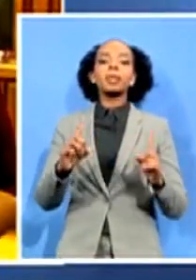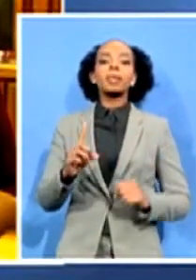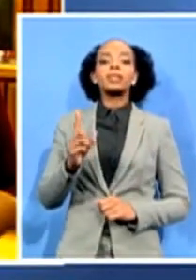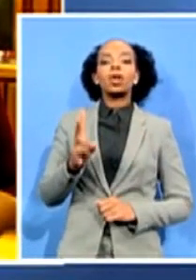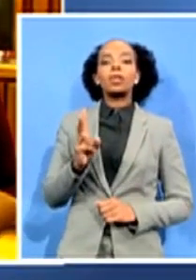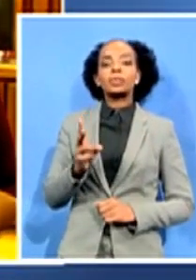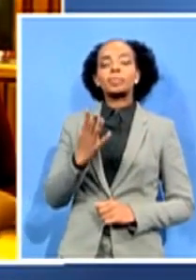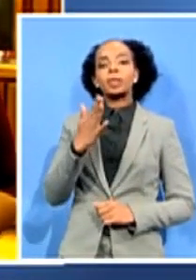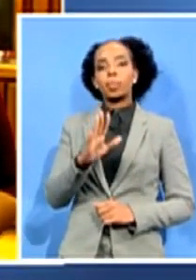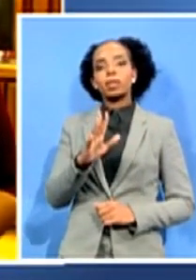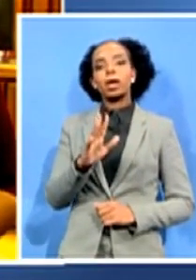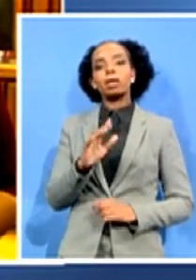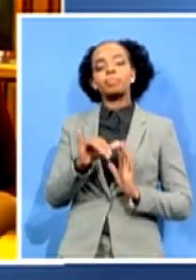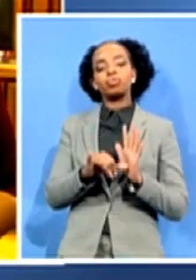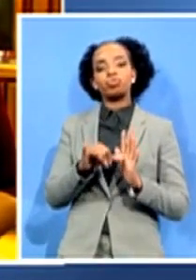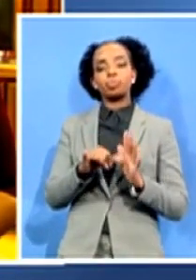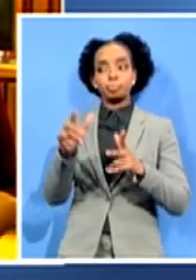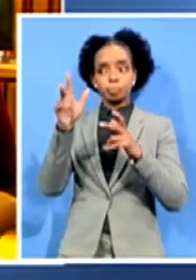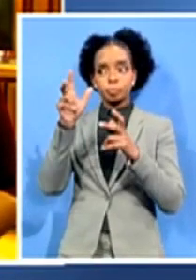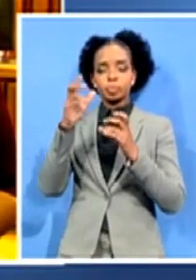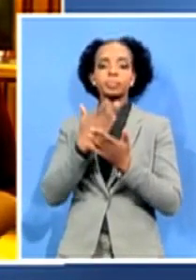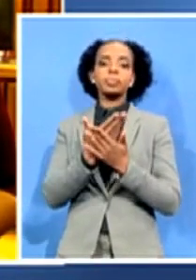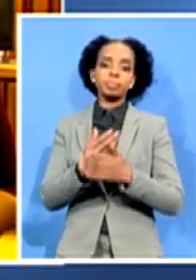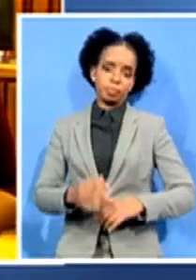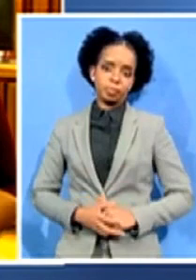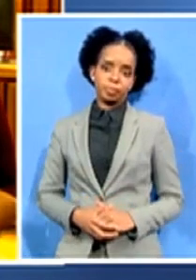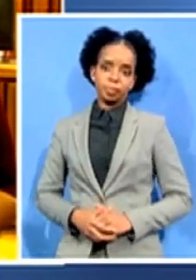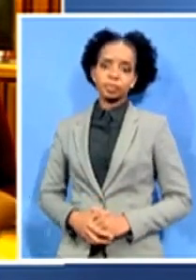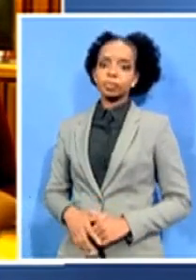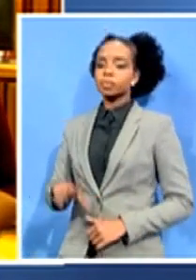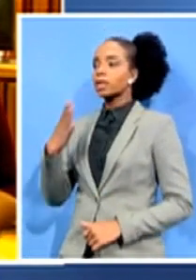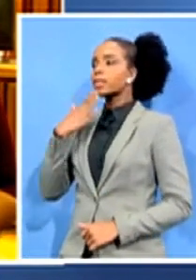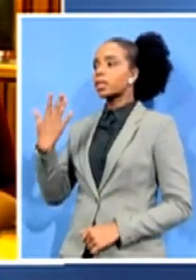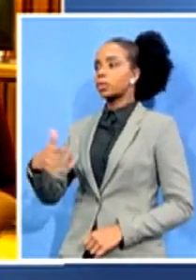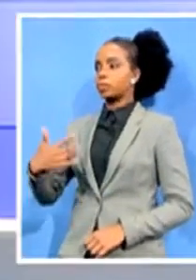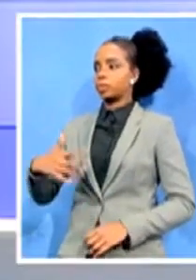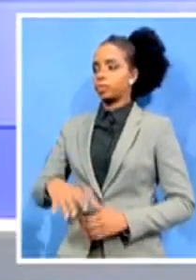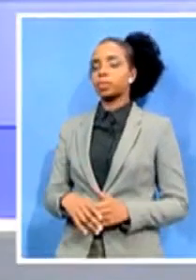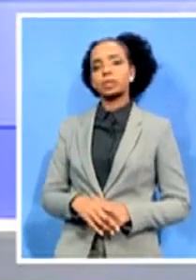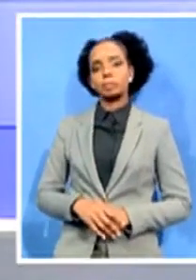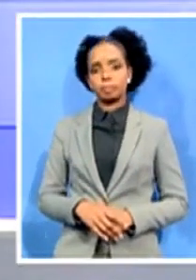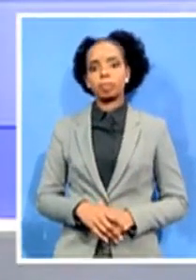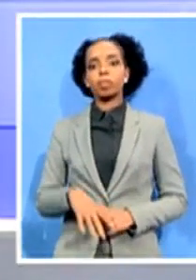Thank you so much, Chriselda Lewis there from the High Court, and we'll be taking you there live as soon as proceedings begin.